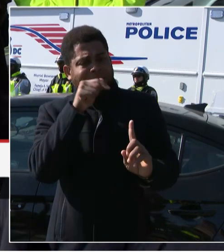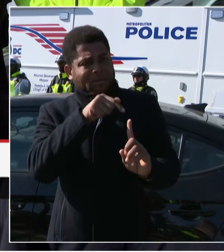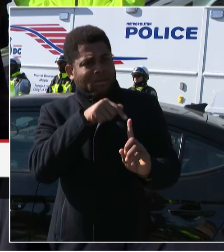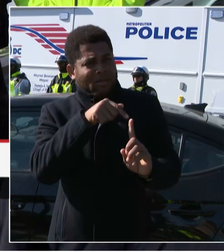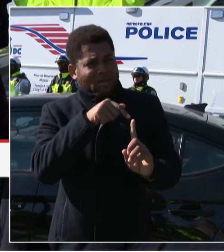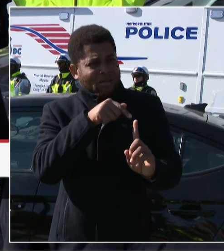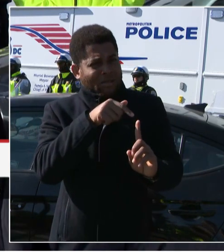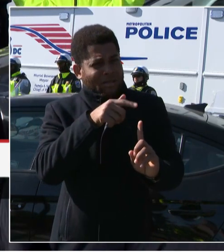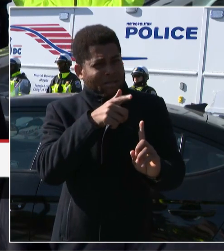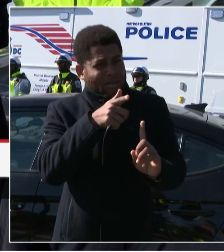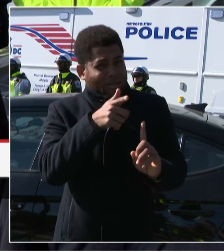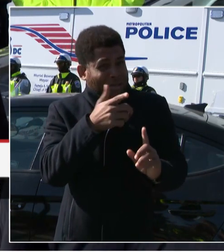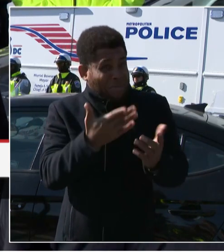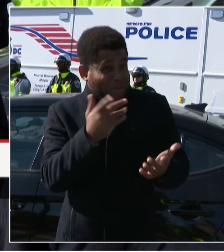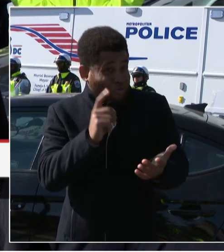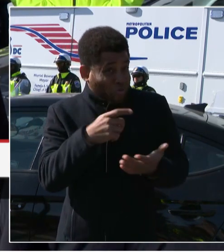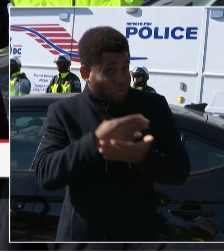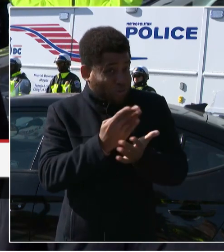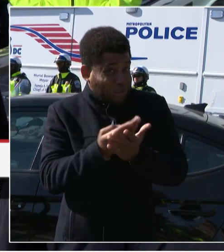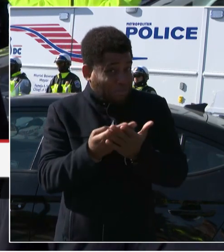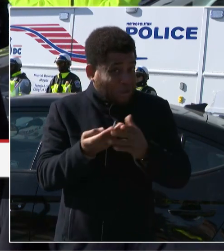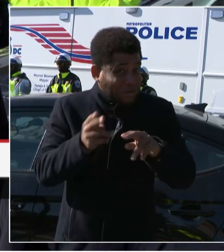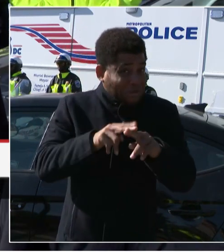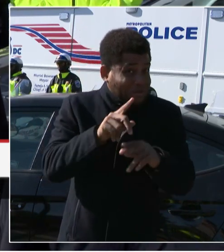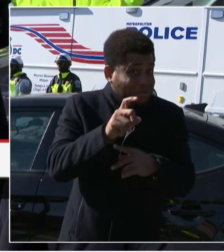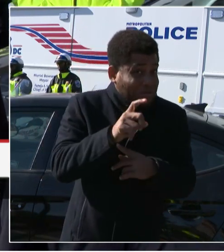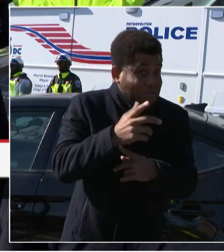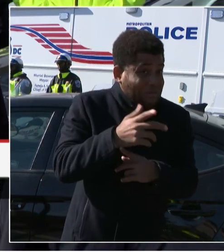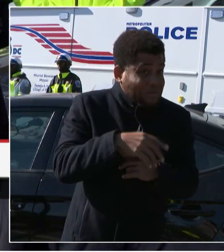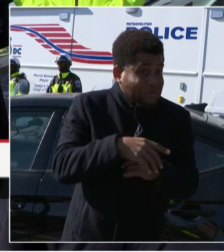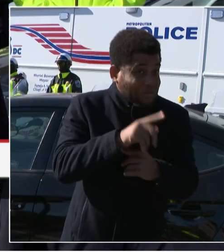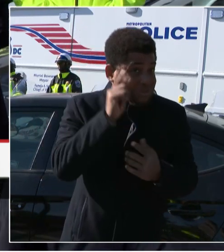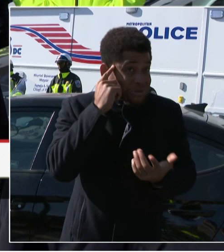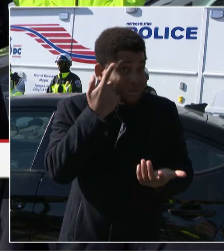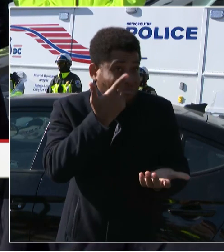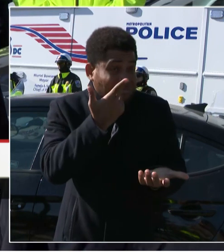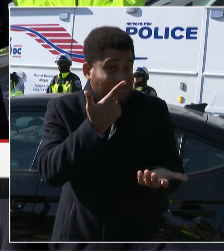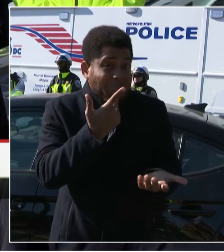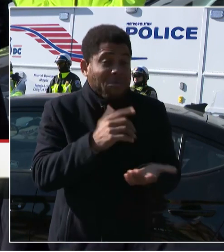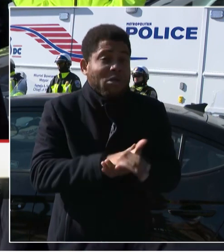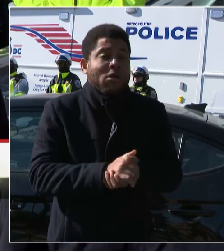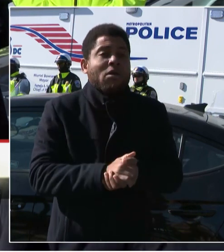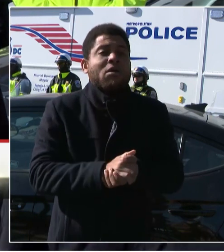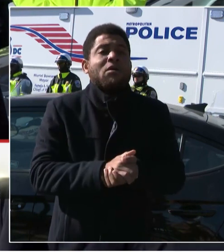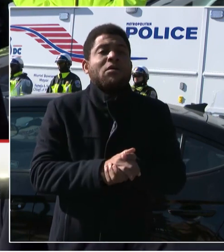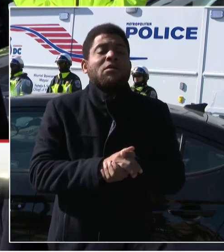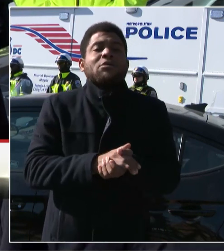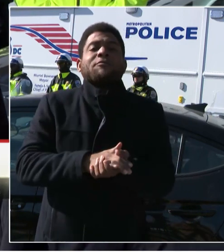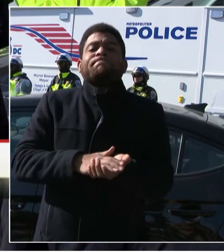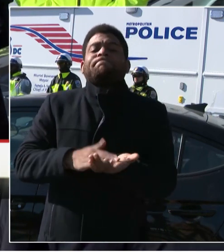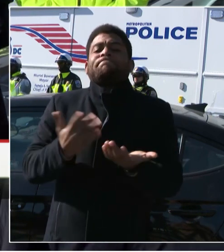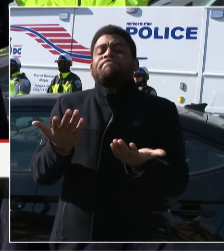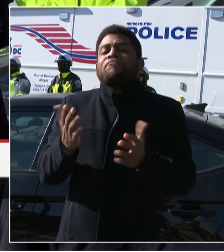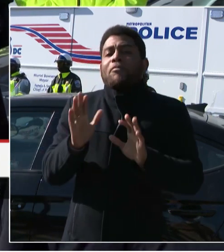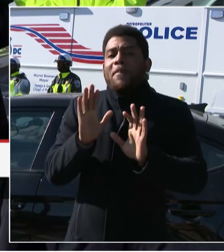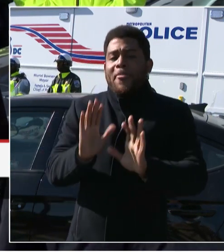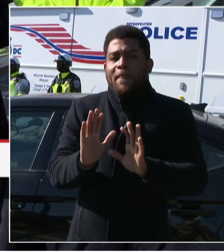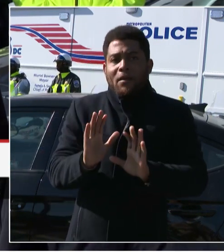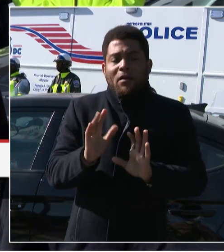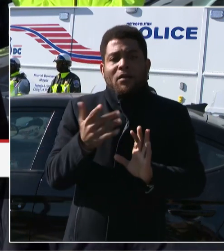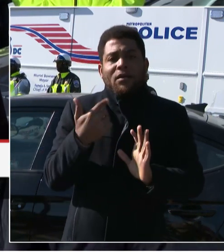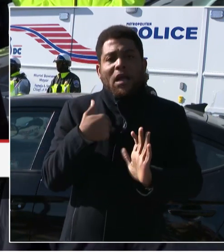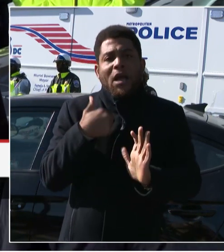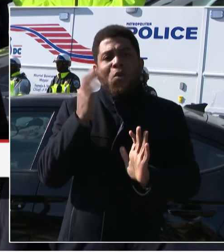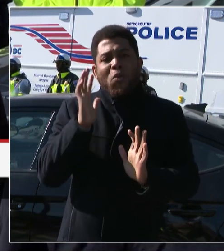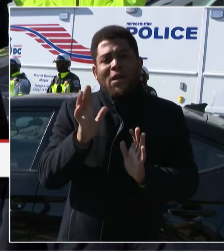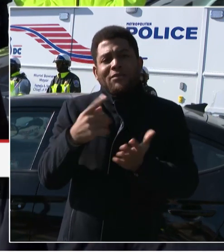moving forward, or? I'm going to ask the Deputy Mayor, we ensure that